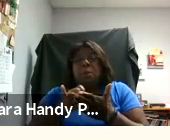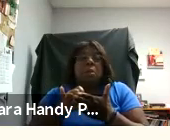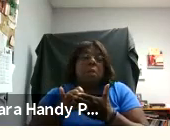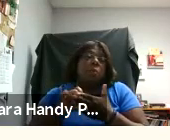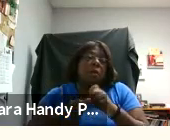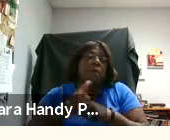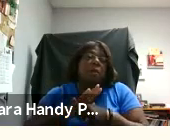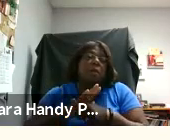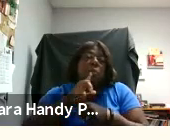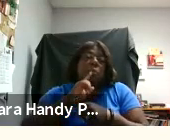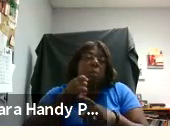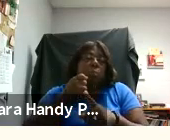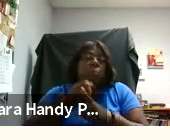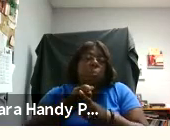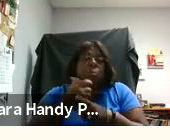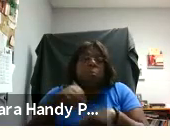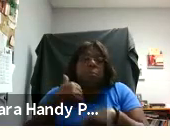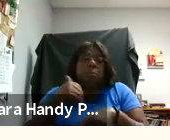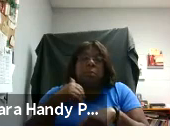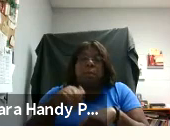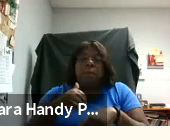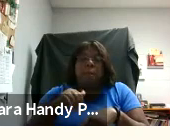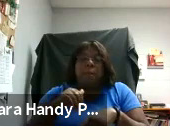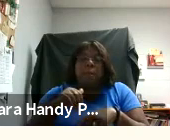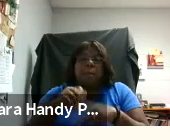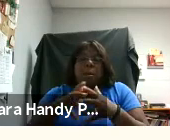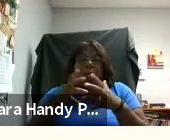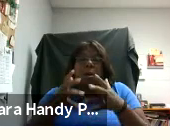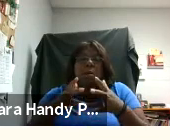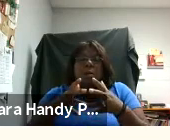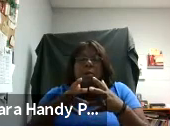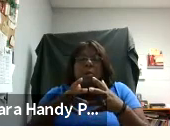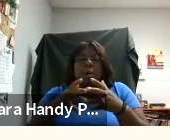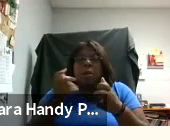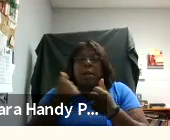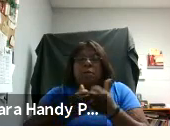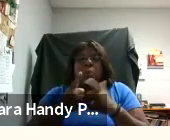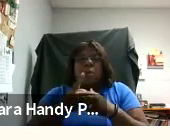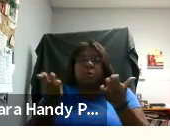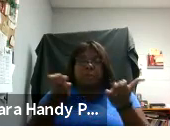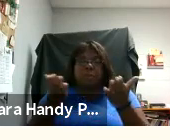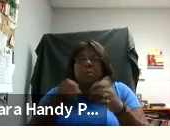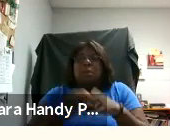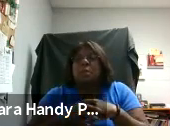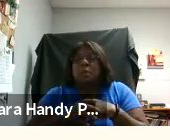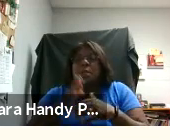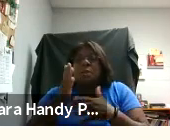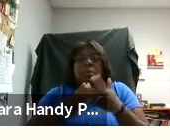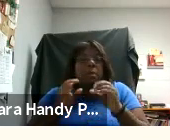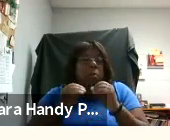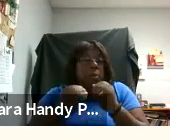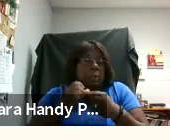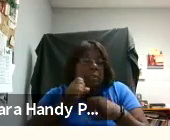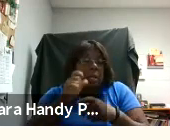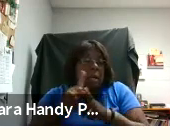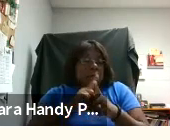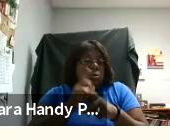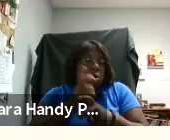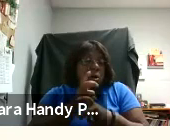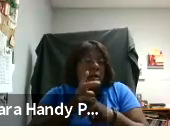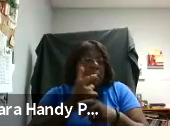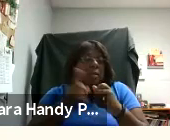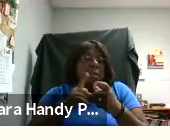significant impact on on everybody's services. Some organizations not as hard as others. Actually, some